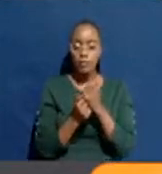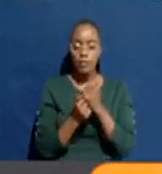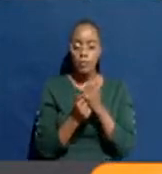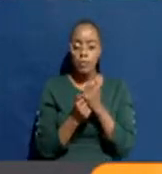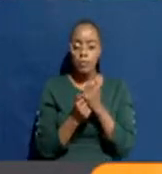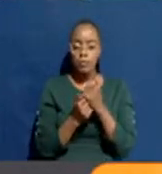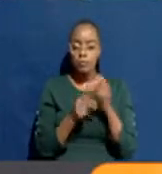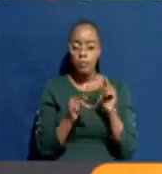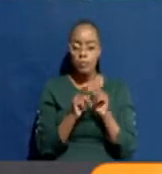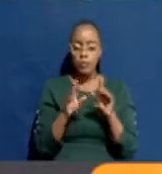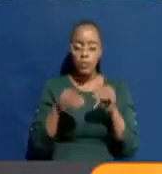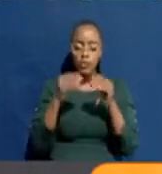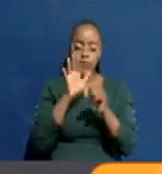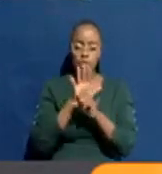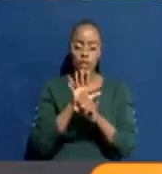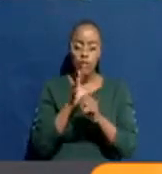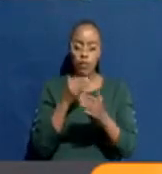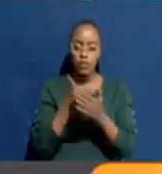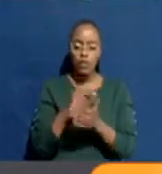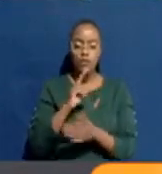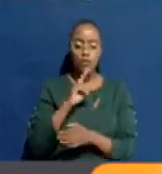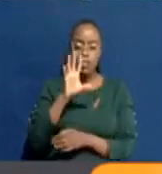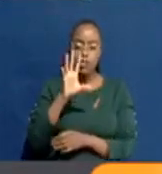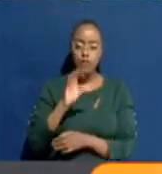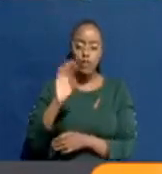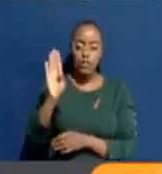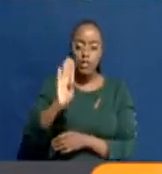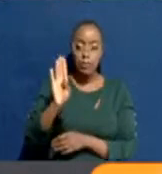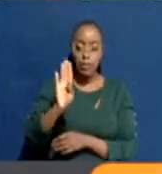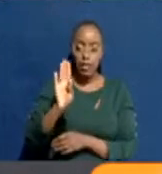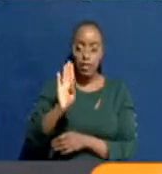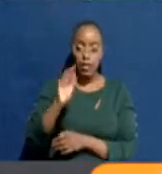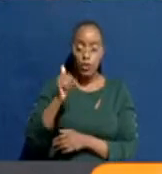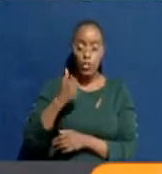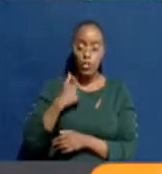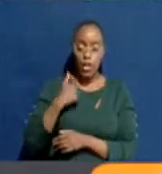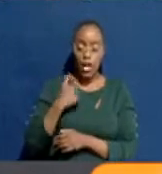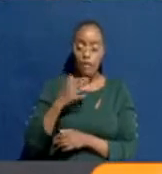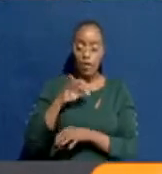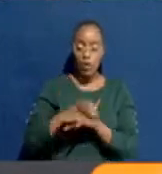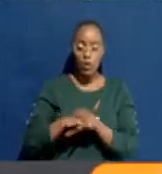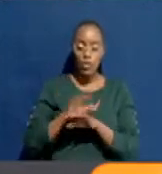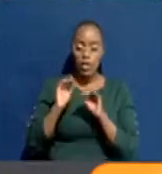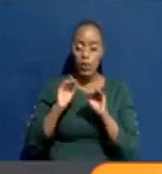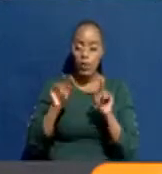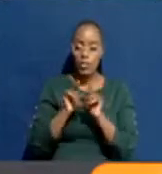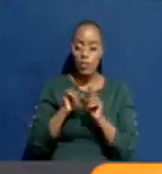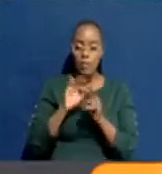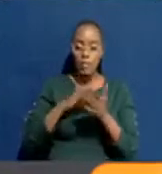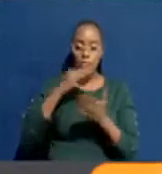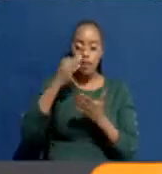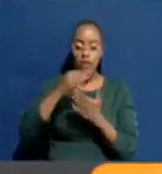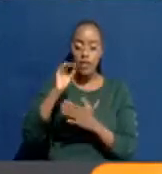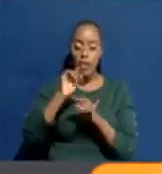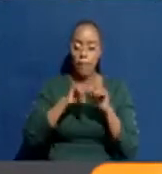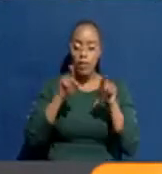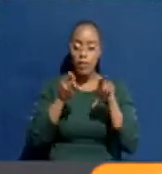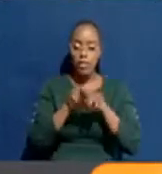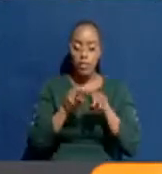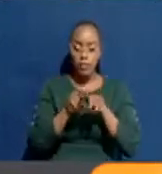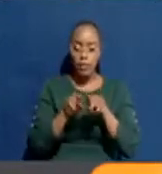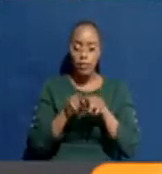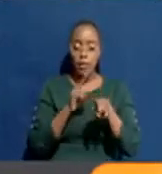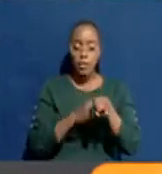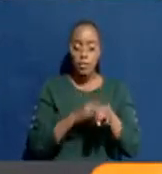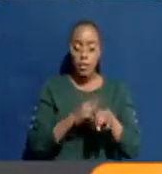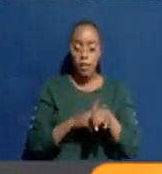We give it so much money, that is 250 billion, unprecedented figure. It has never received that kind of funding. But on the same side,